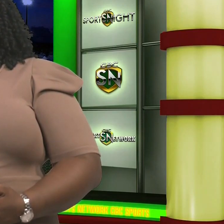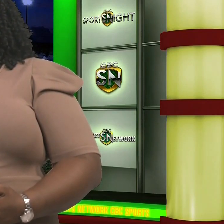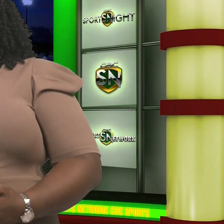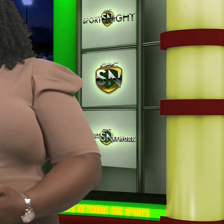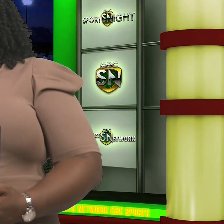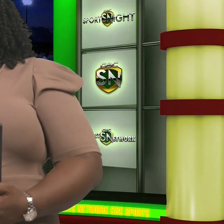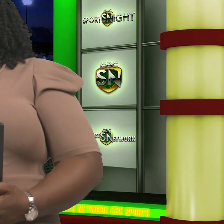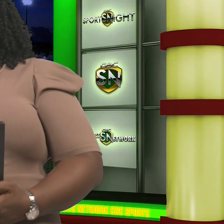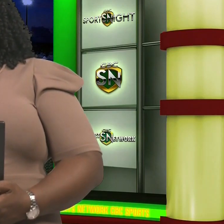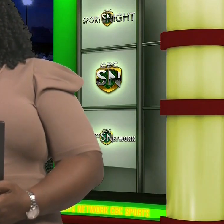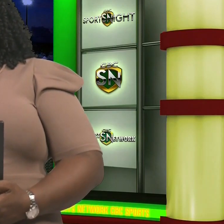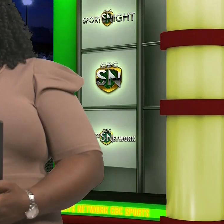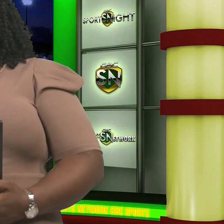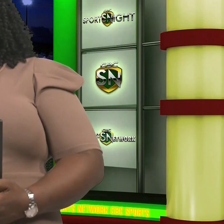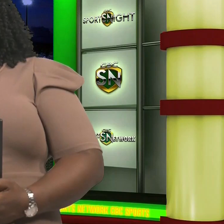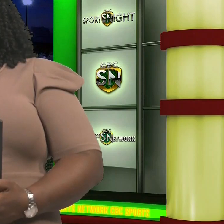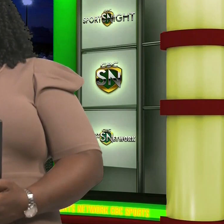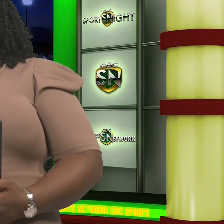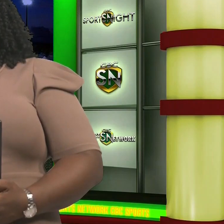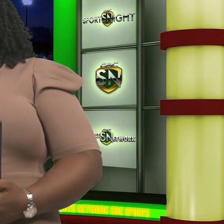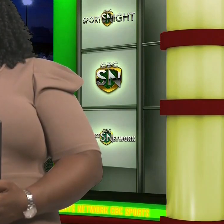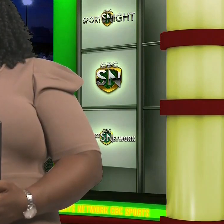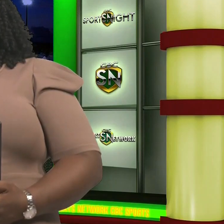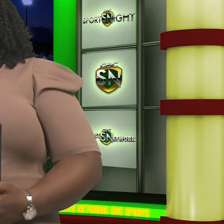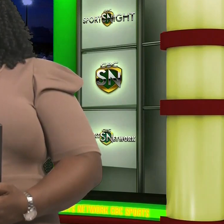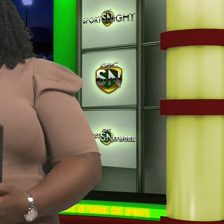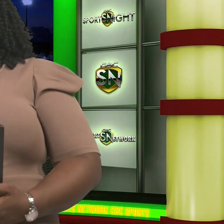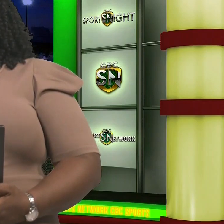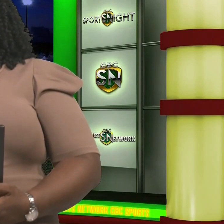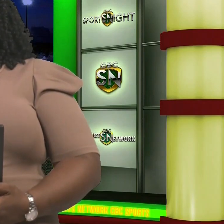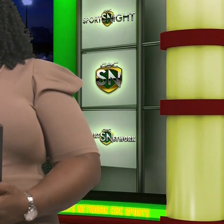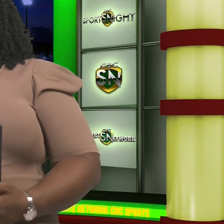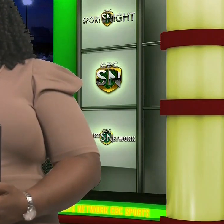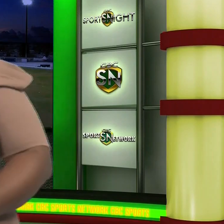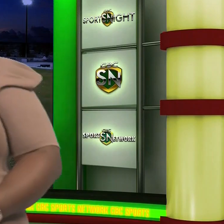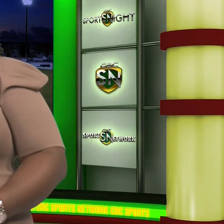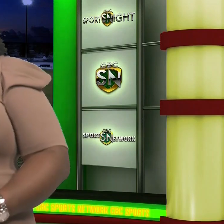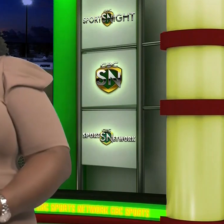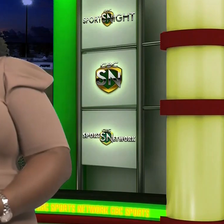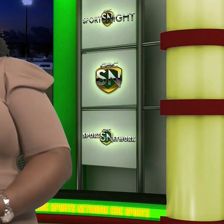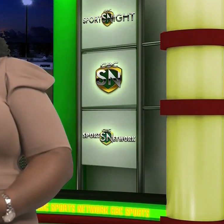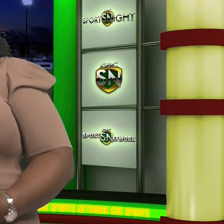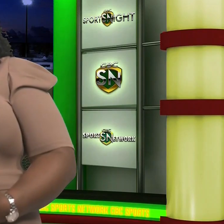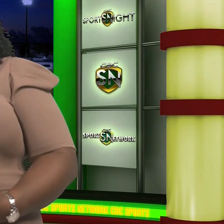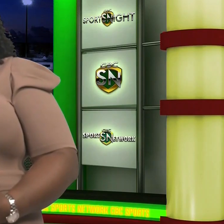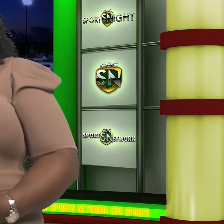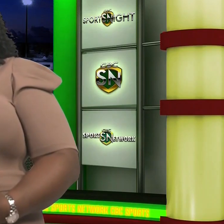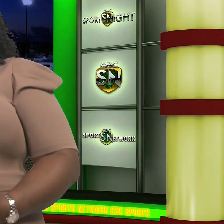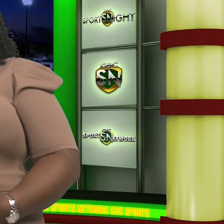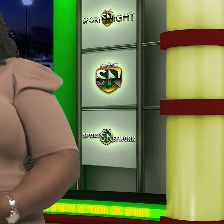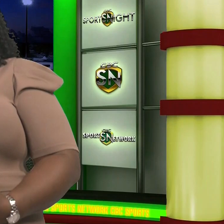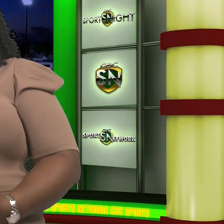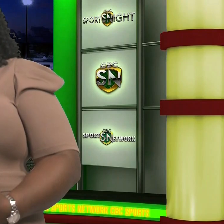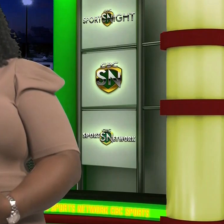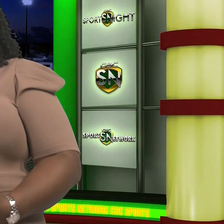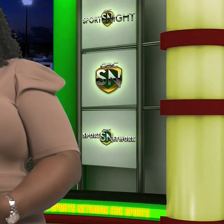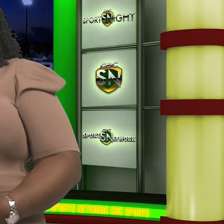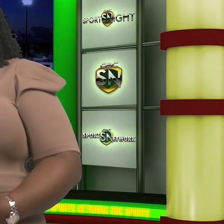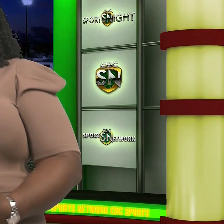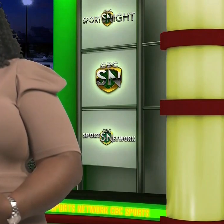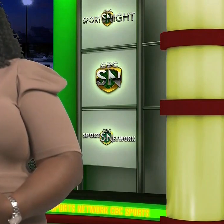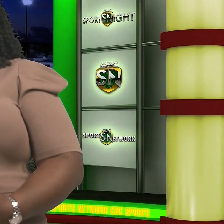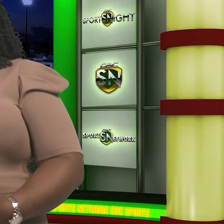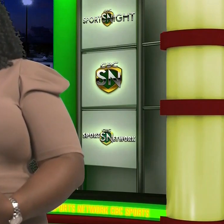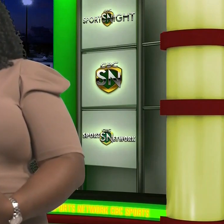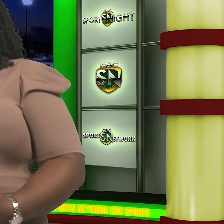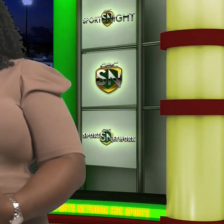ODI hundreds respectively. Lungi and GD took 3 for 72. Despite an unbeaten even 100 from David Miller, South